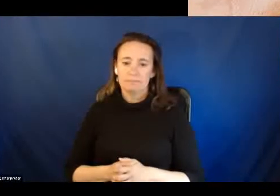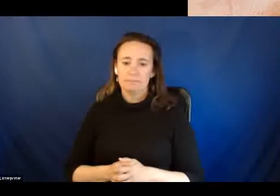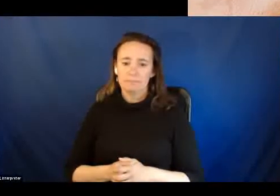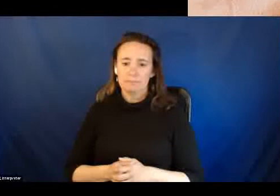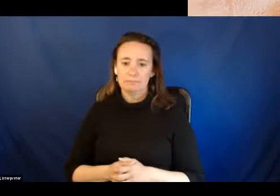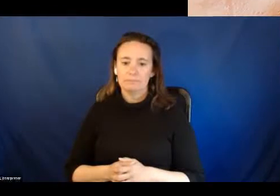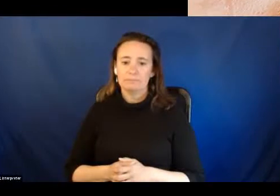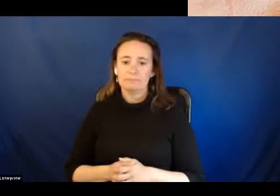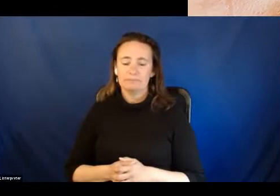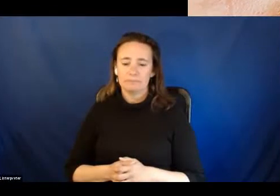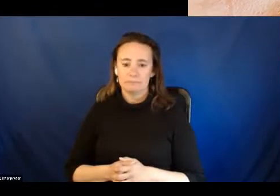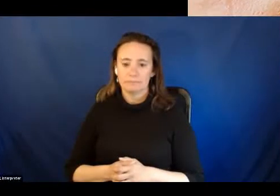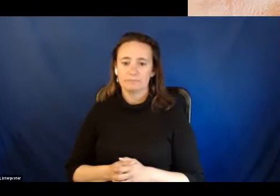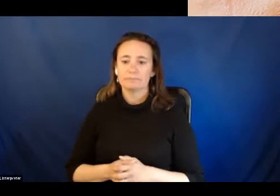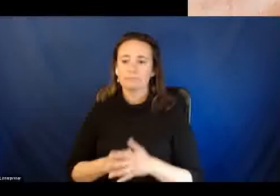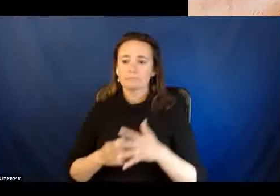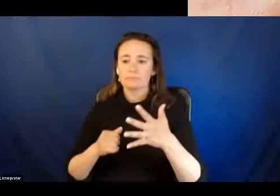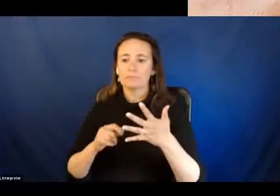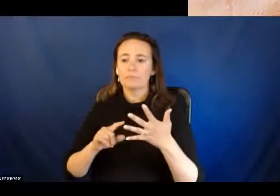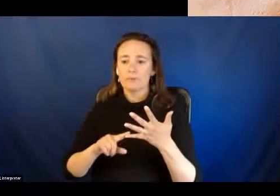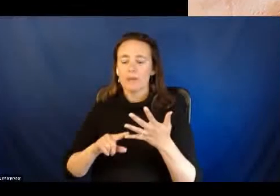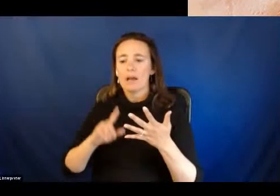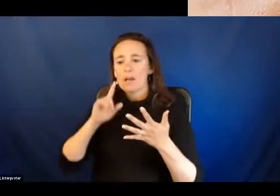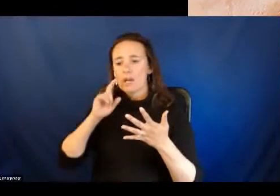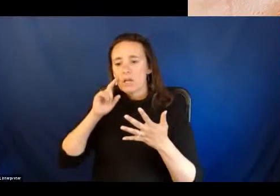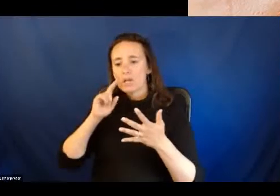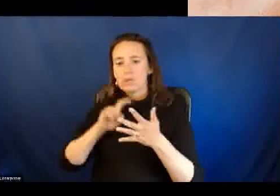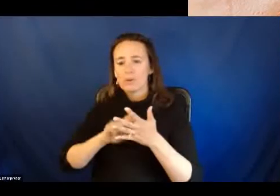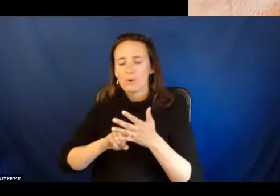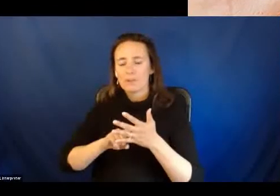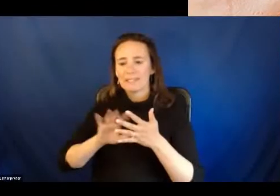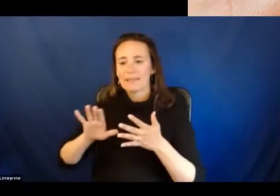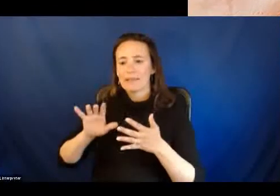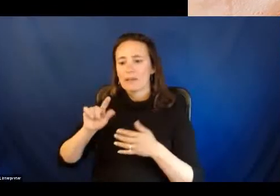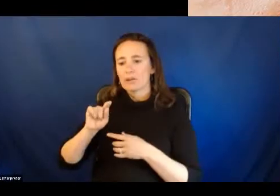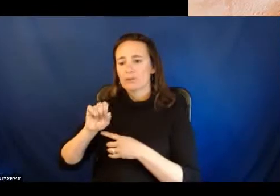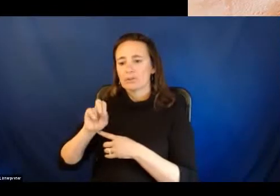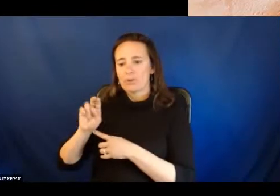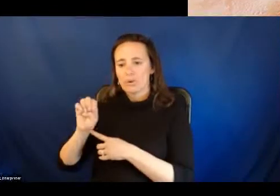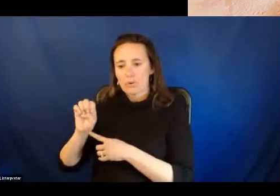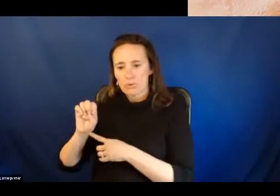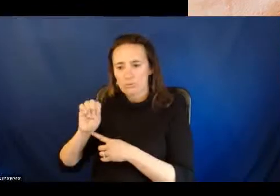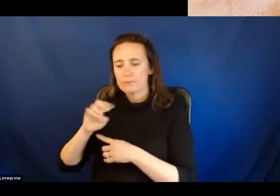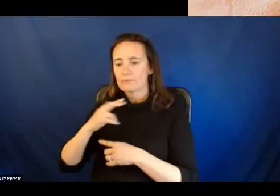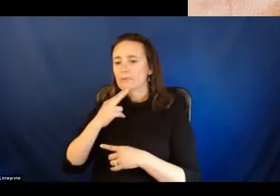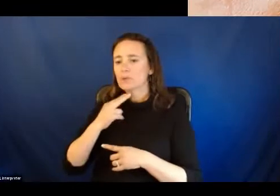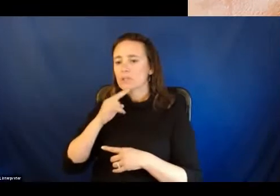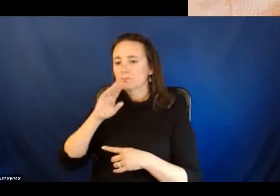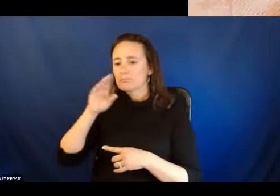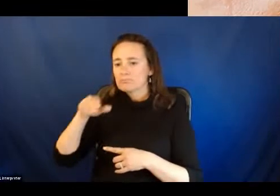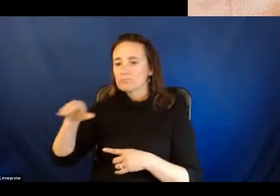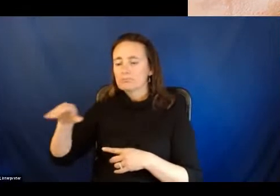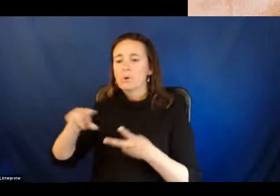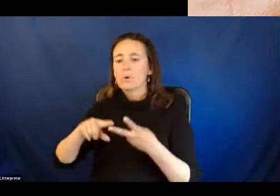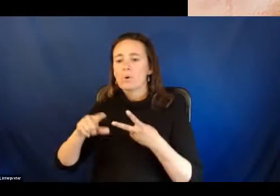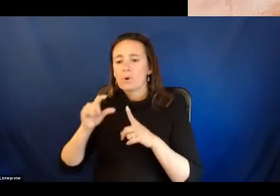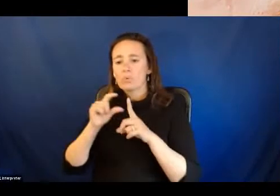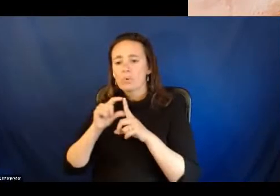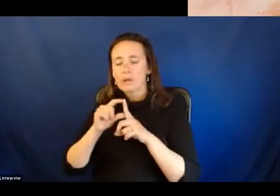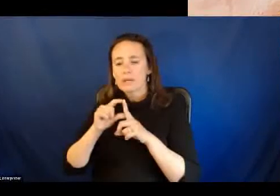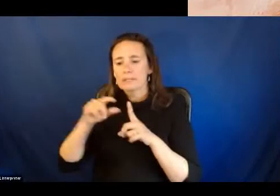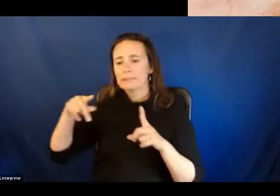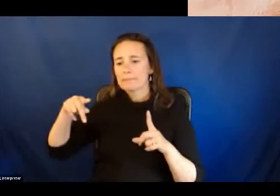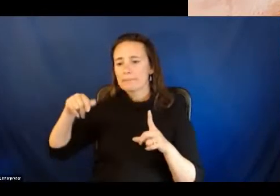We can also notice the survivor's tone or the pacing of their words, right? If they were talking pretty at an